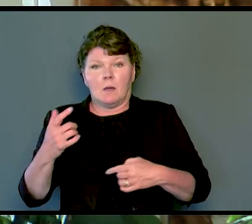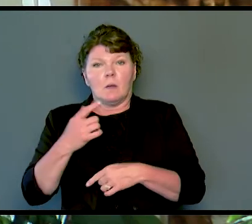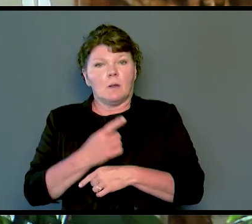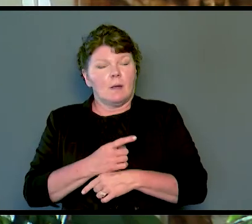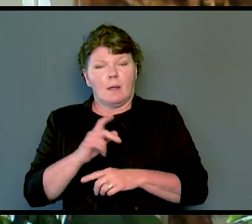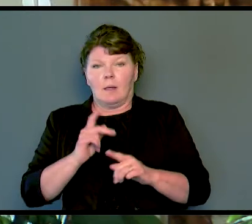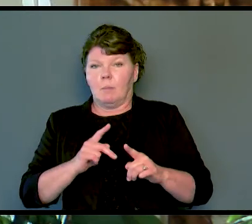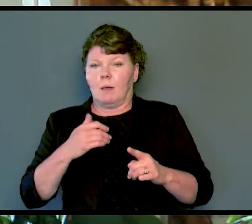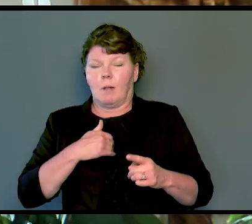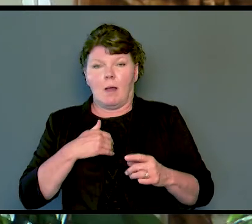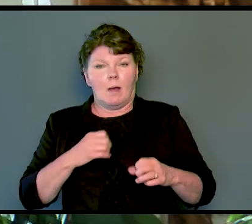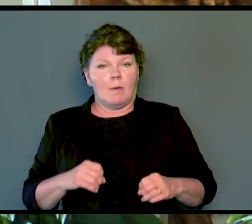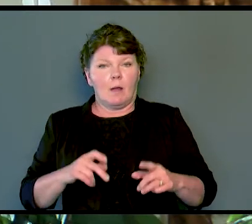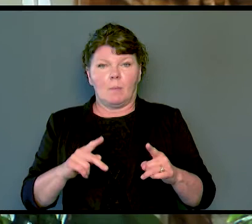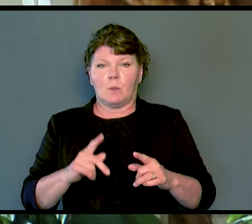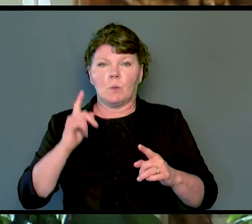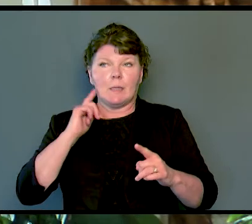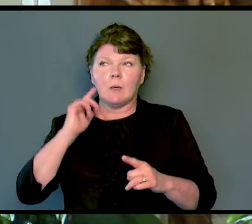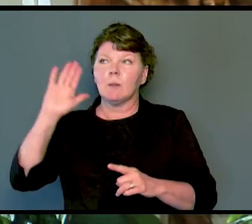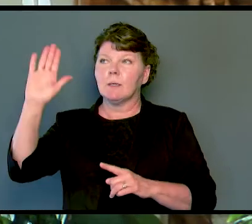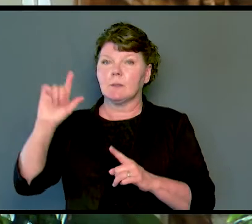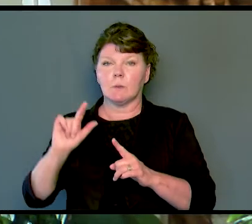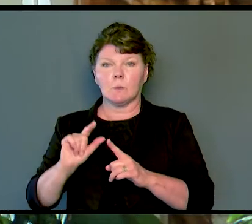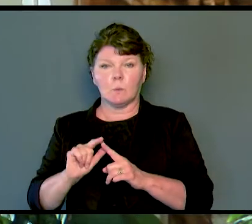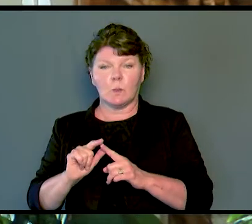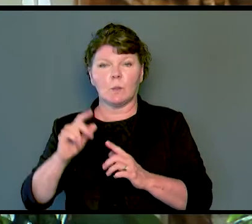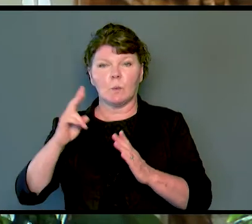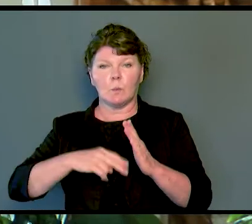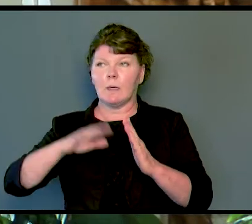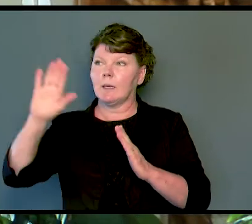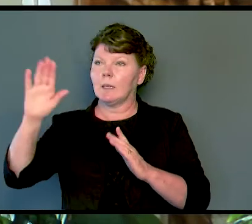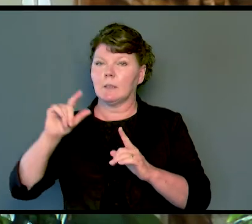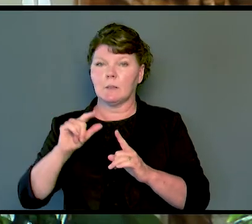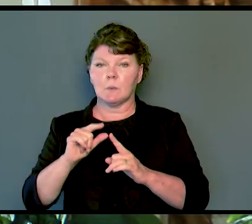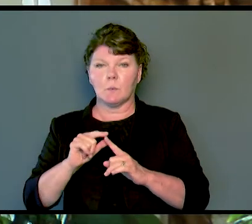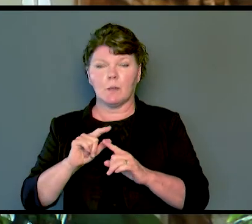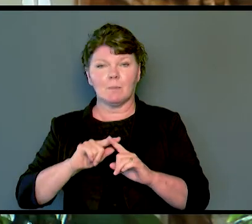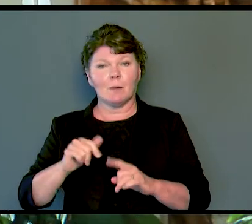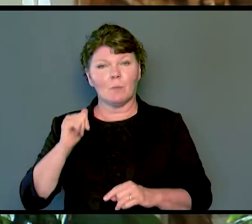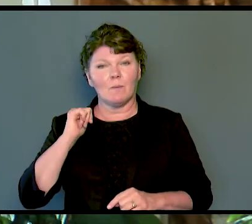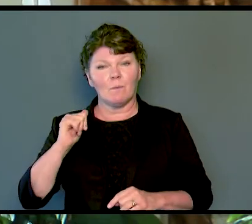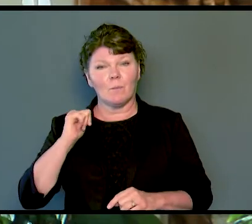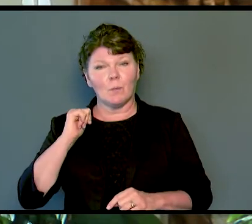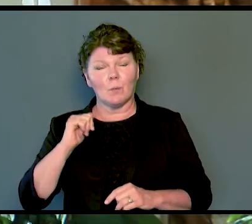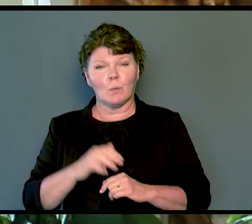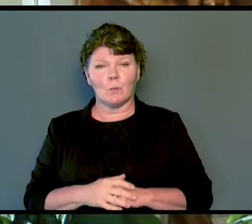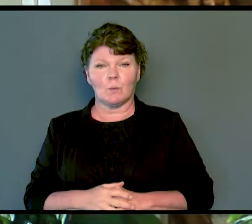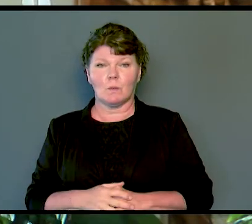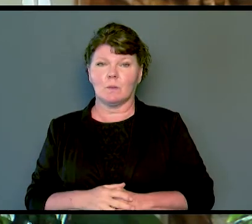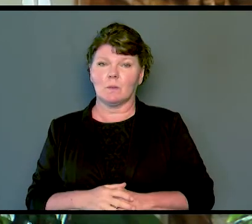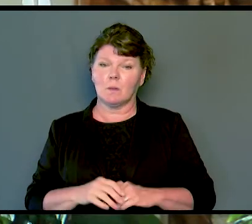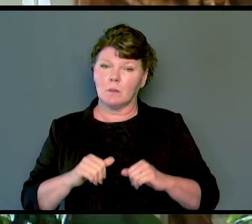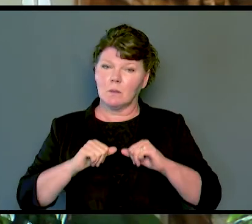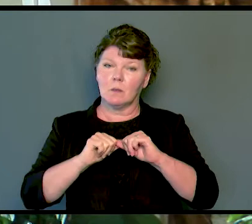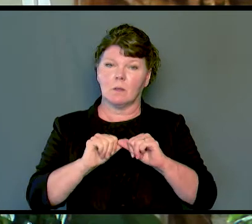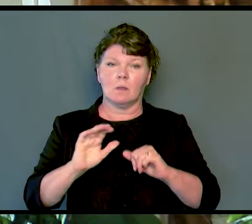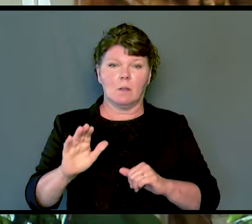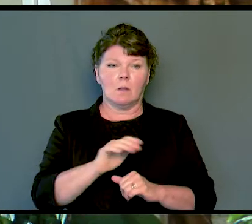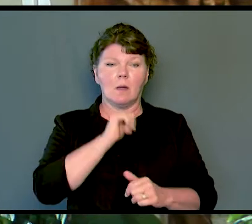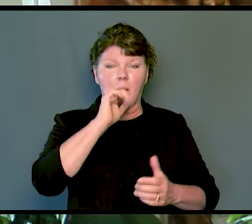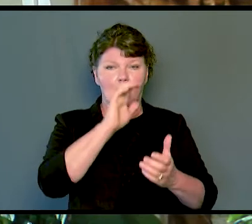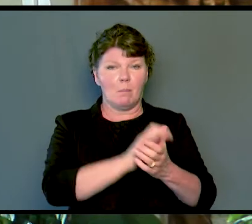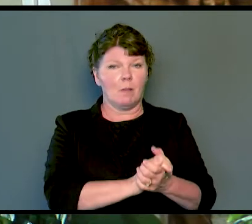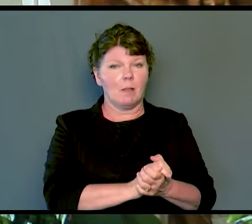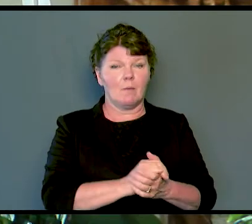today who have so many chances to hear the word of God and read the word of God, yet refuse to do it as they continue on in